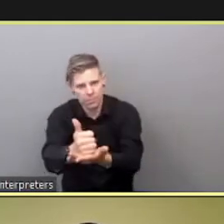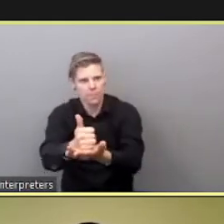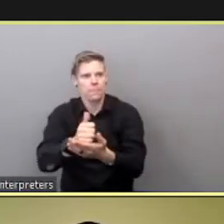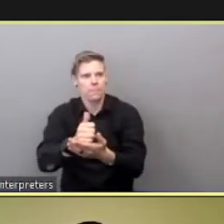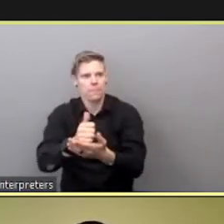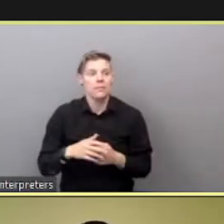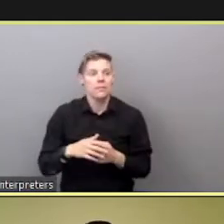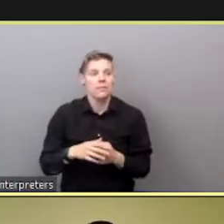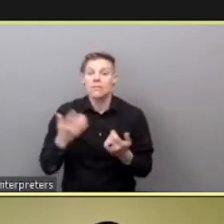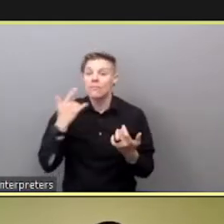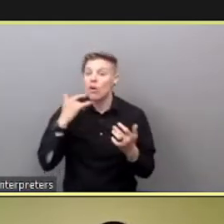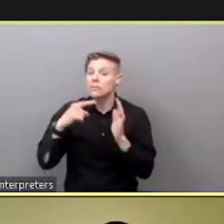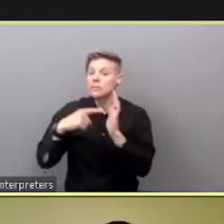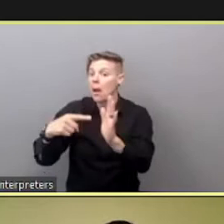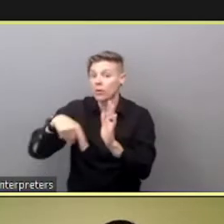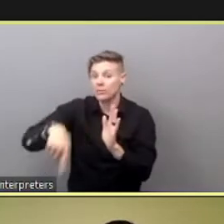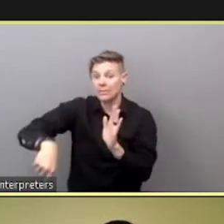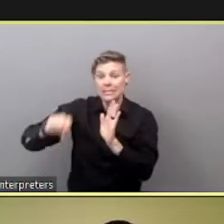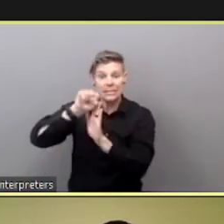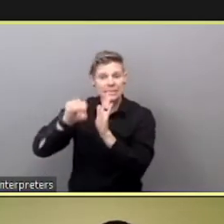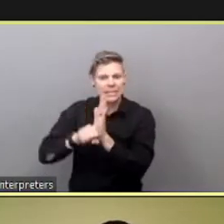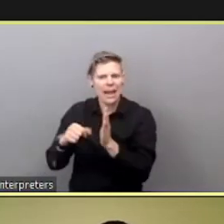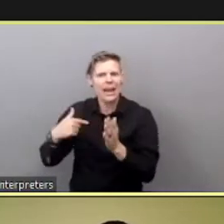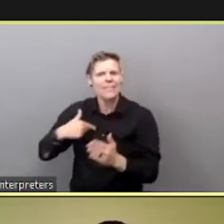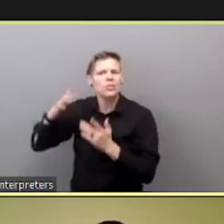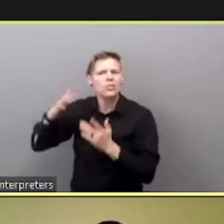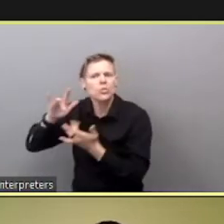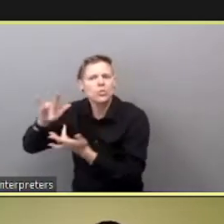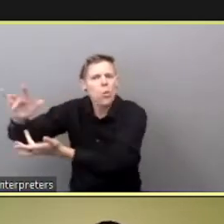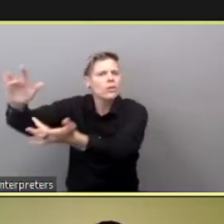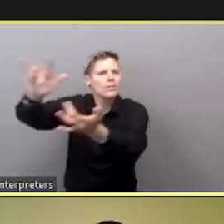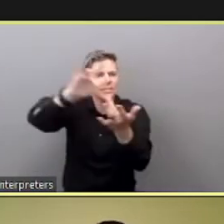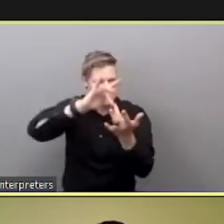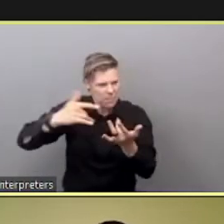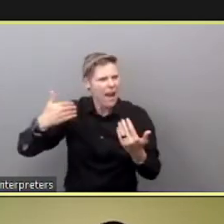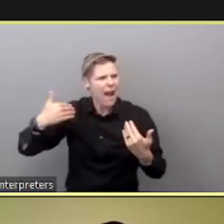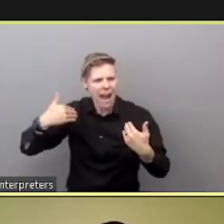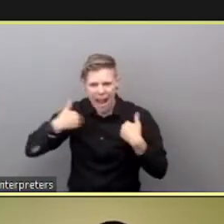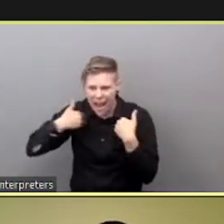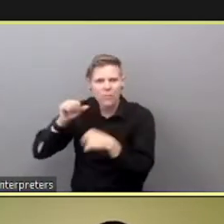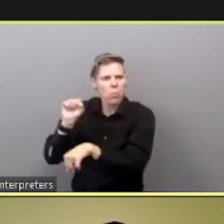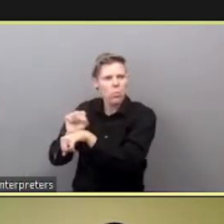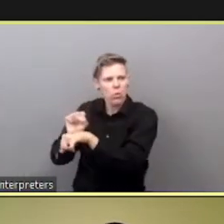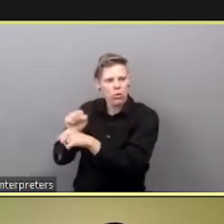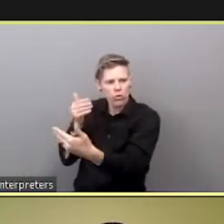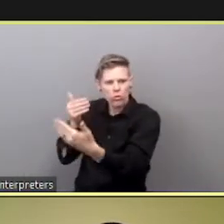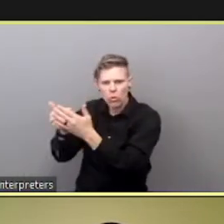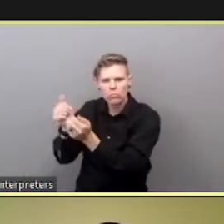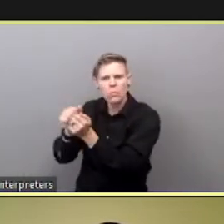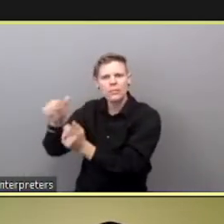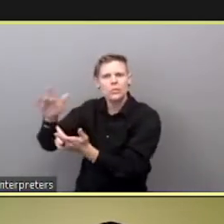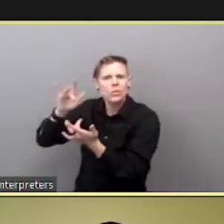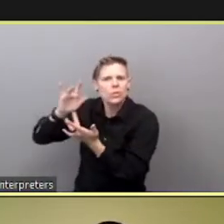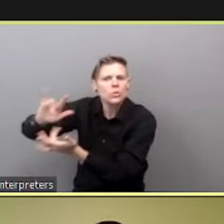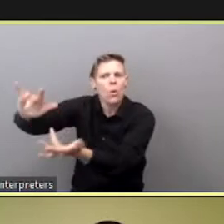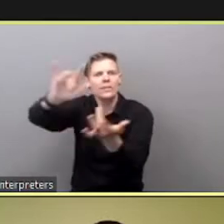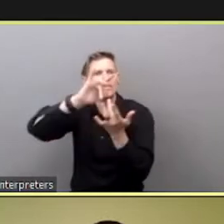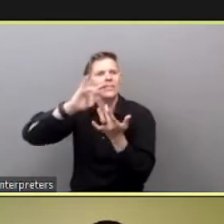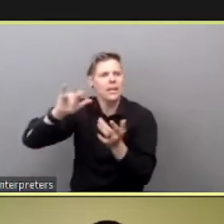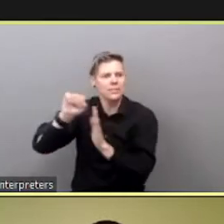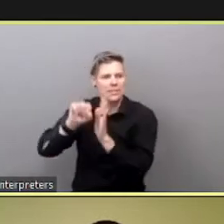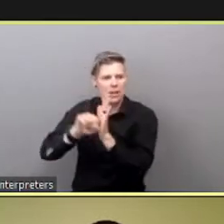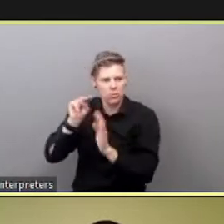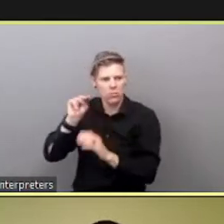And we're working closely, the department is working closely with tourism department, ECD, Early Childhood Department, and Economic